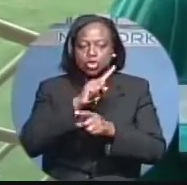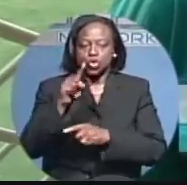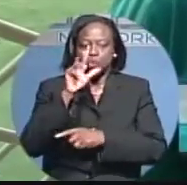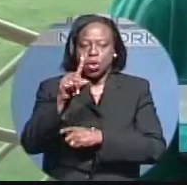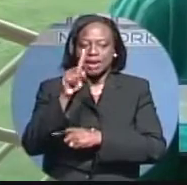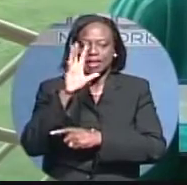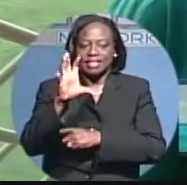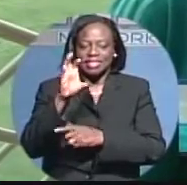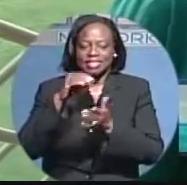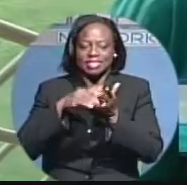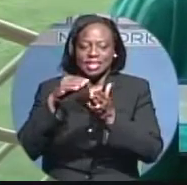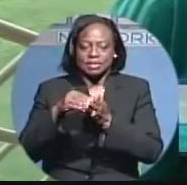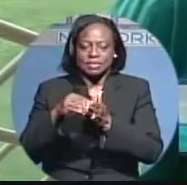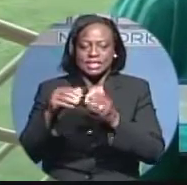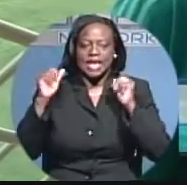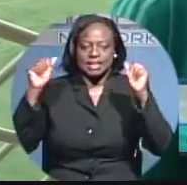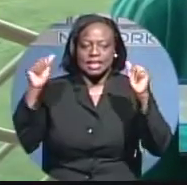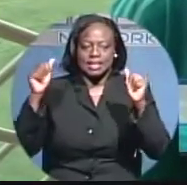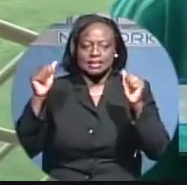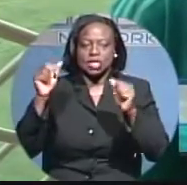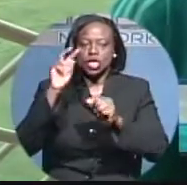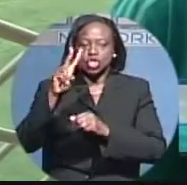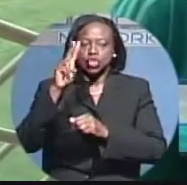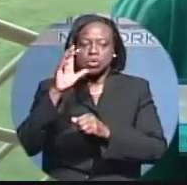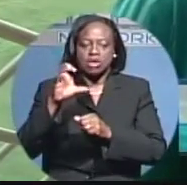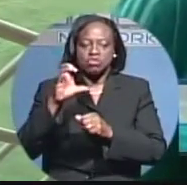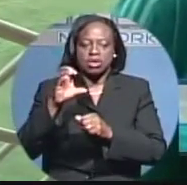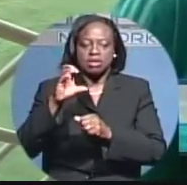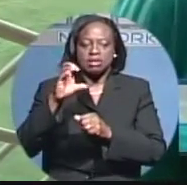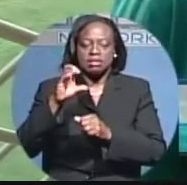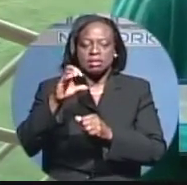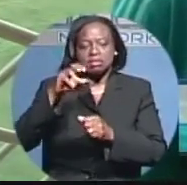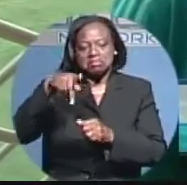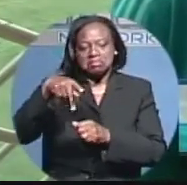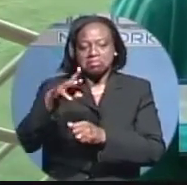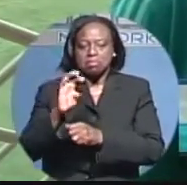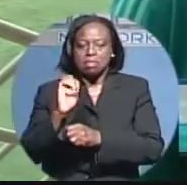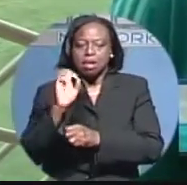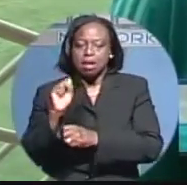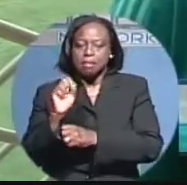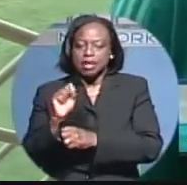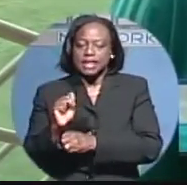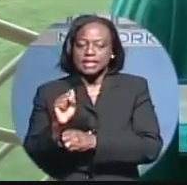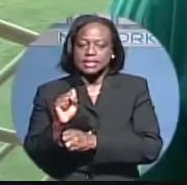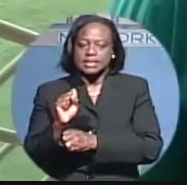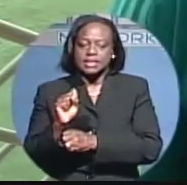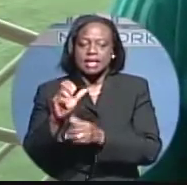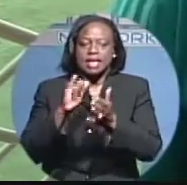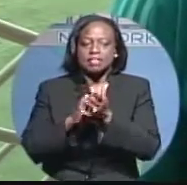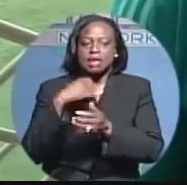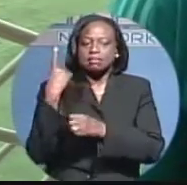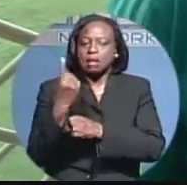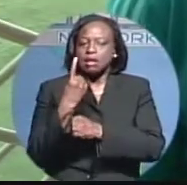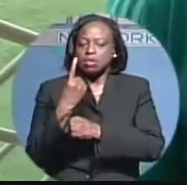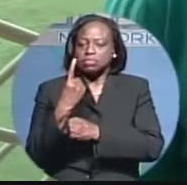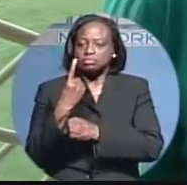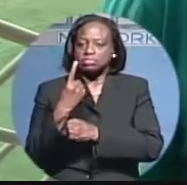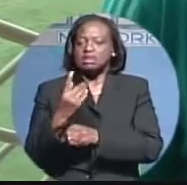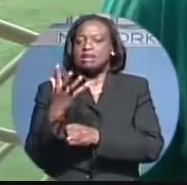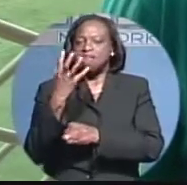you look at the press, would be about 200 press and the IAAF family. And you're talking about that alone being close to